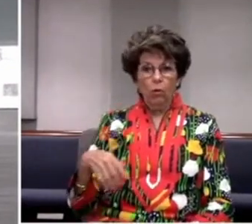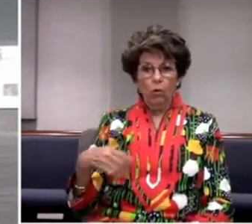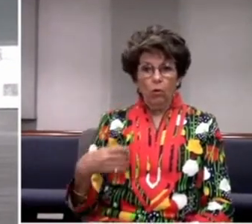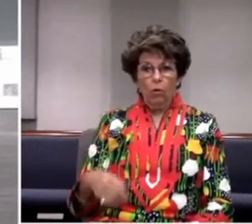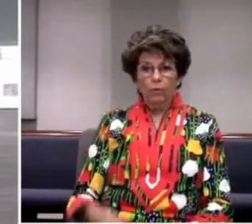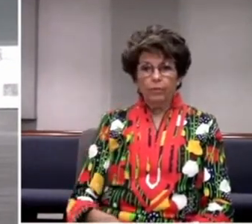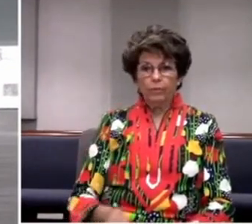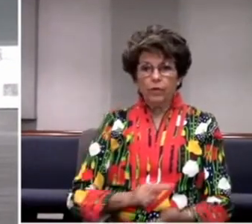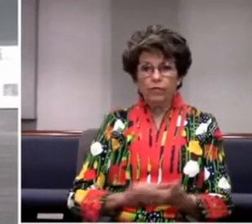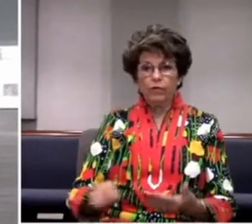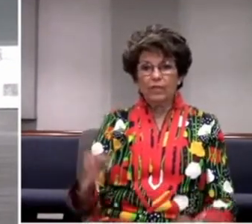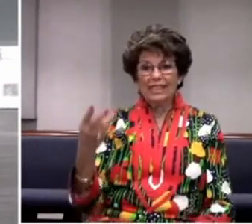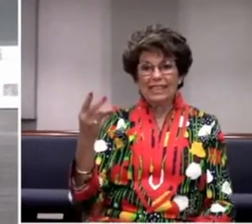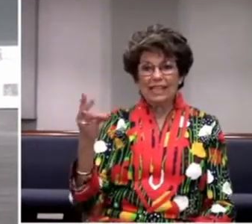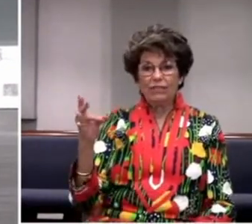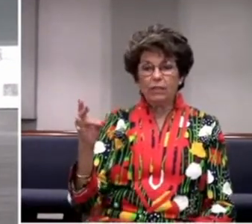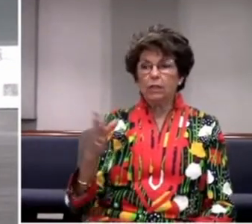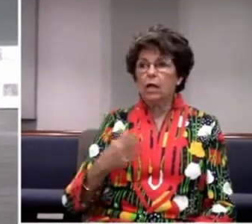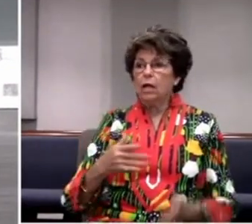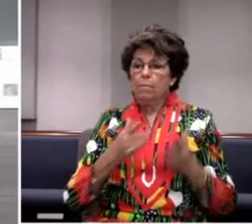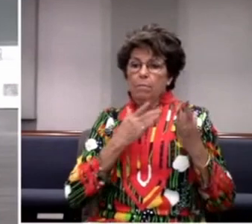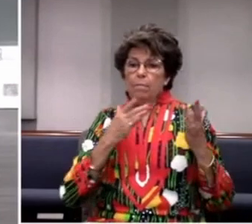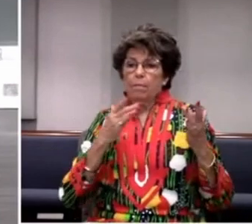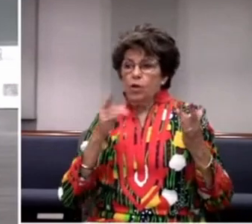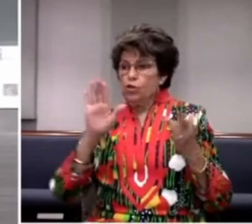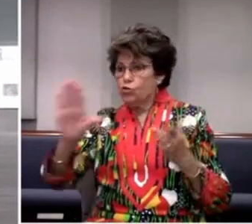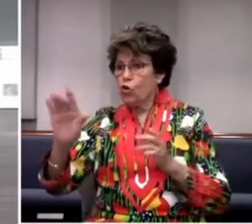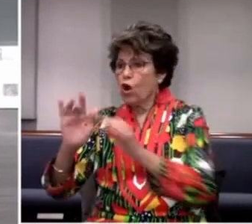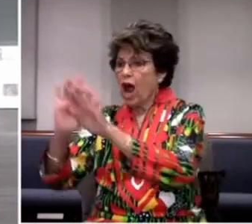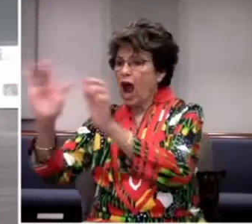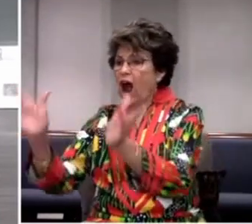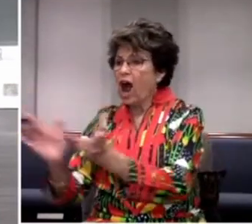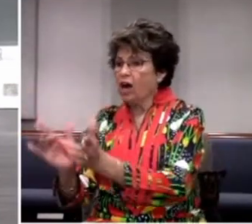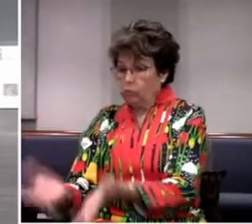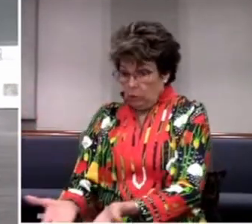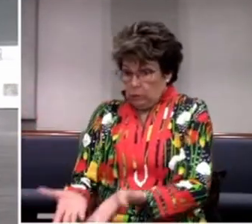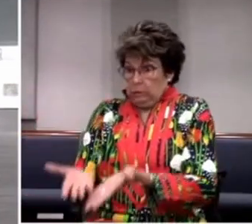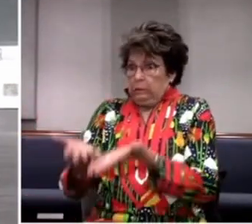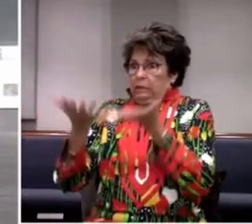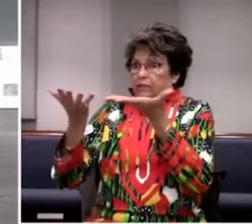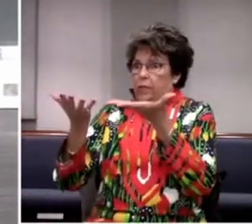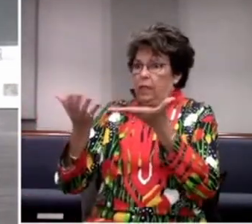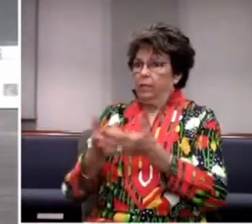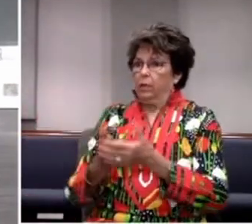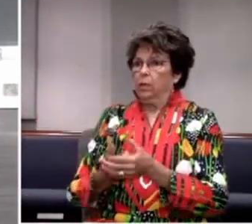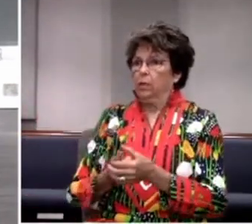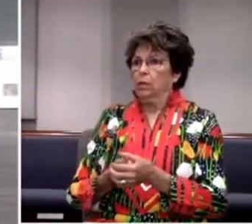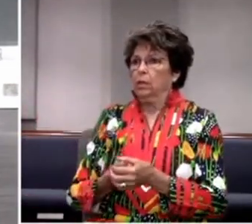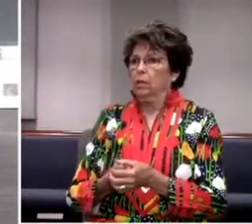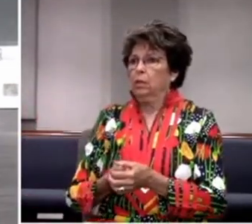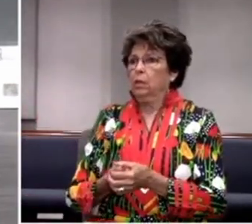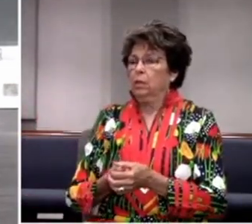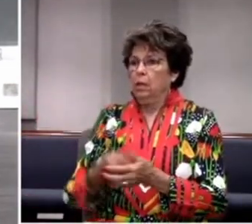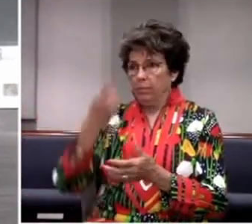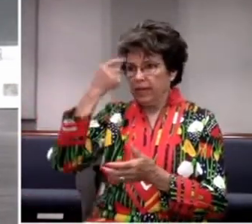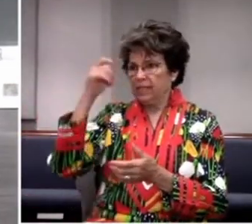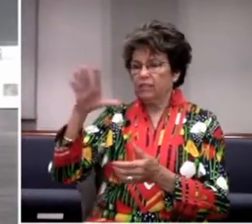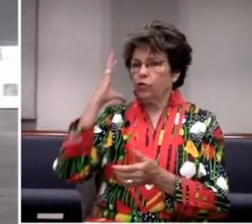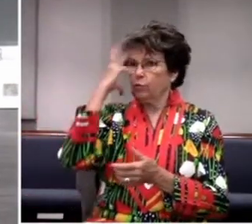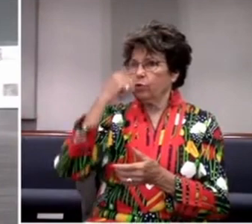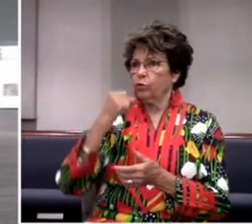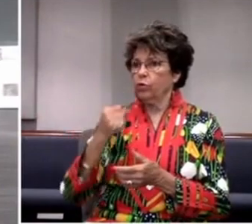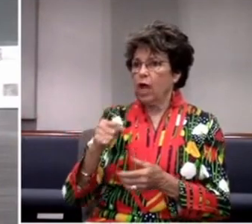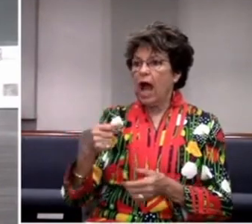Verse 17, thine heart was lifted up because of thy beauty. Thou hast corrupted thy wisdom by reason of thy brightness. I will cast thee